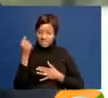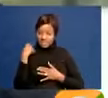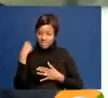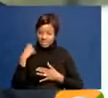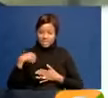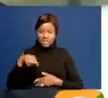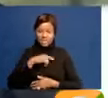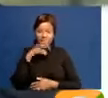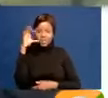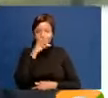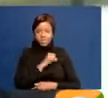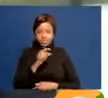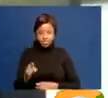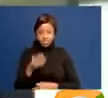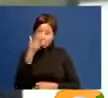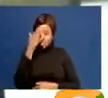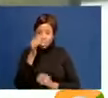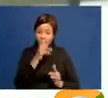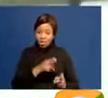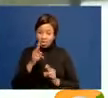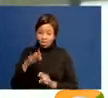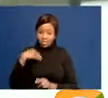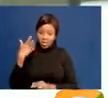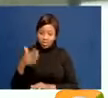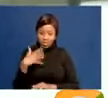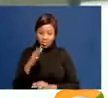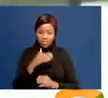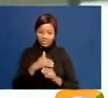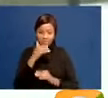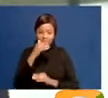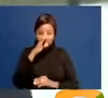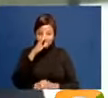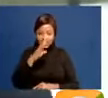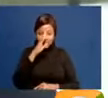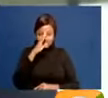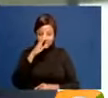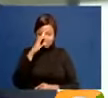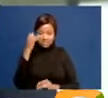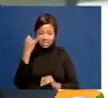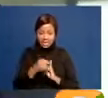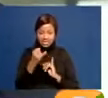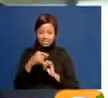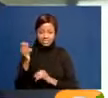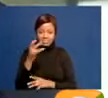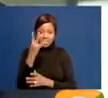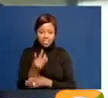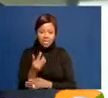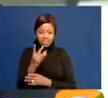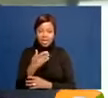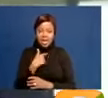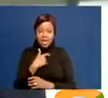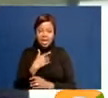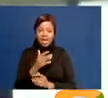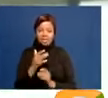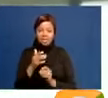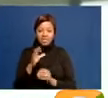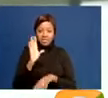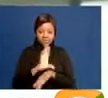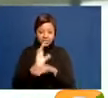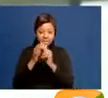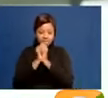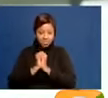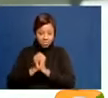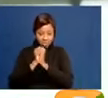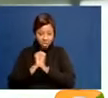Traditionally, every last Sunday of April, there is a service that is held at St.